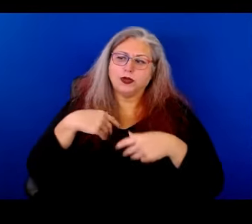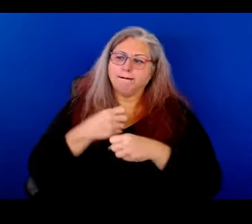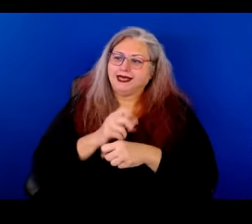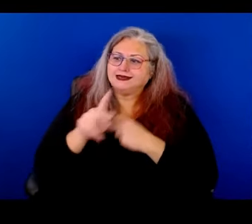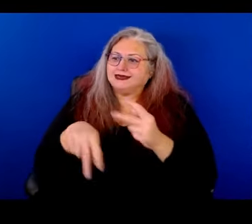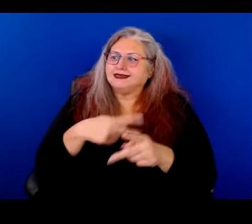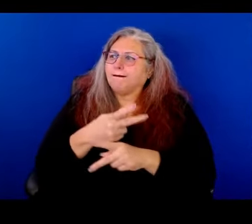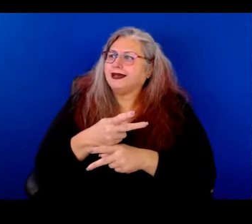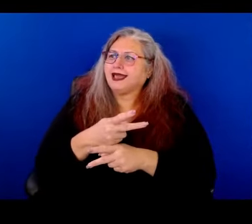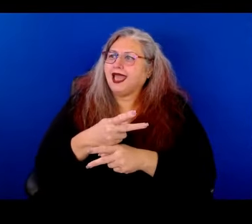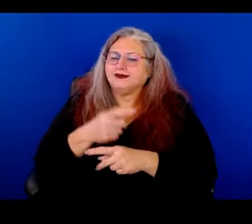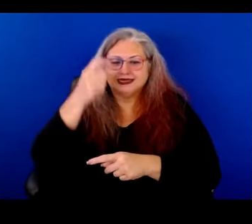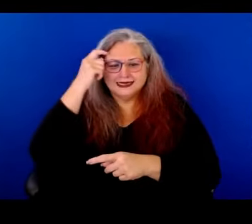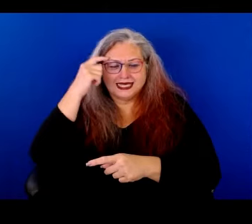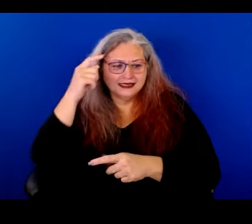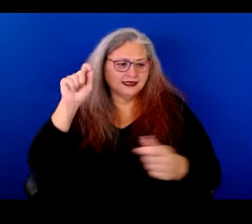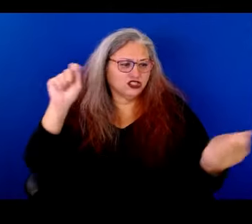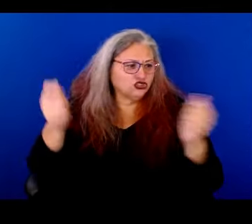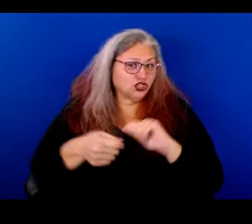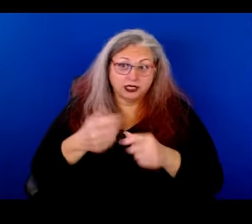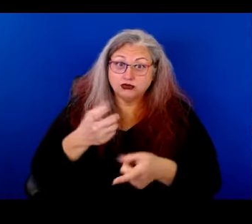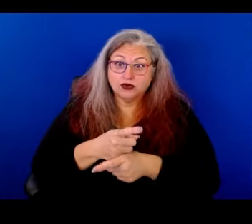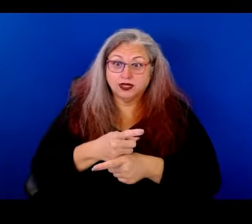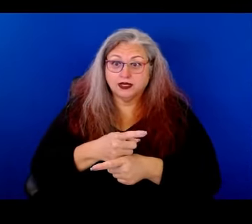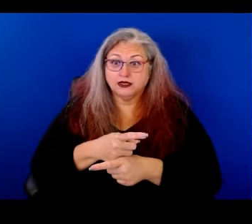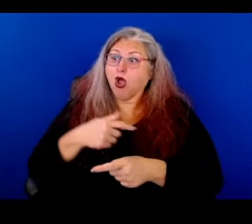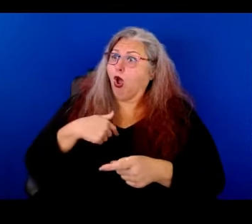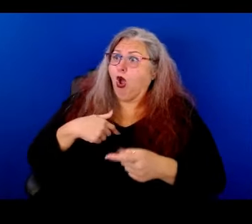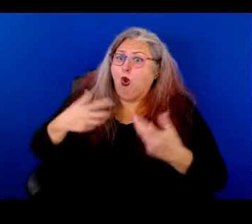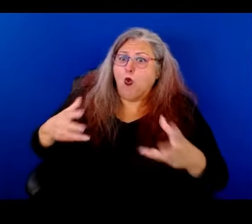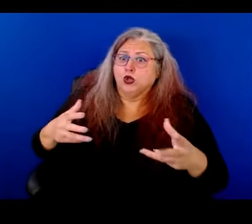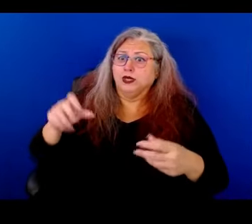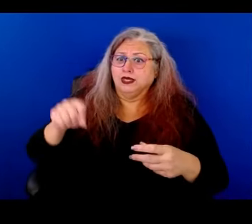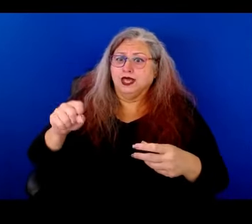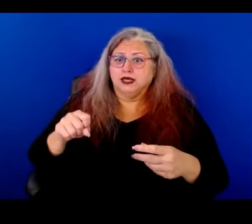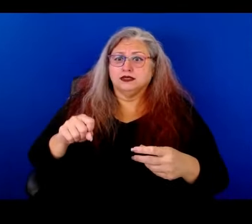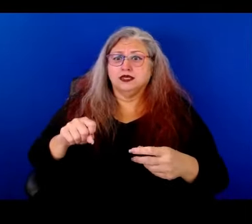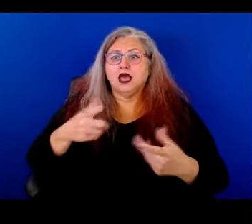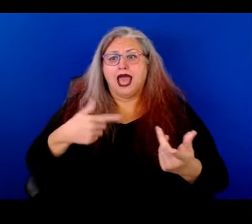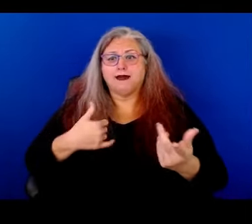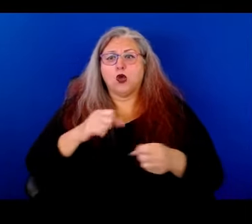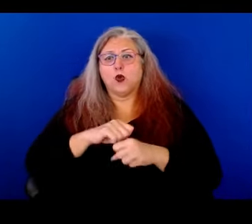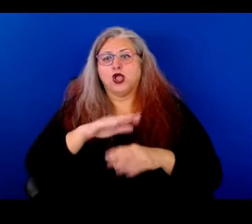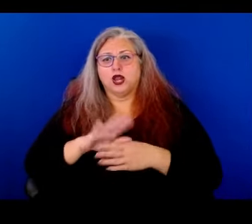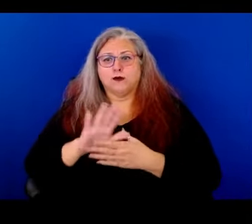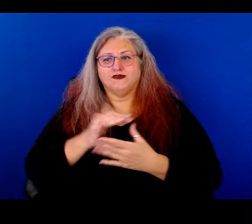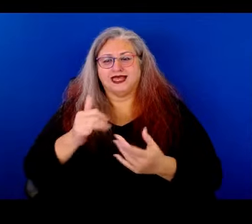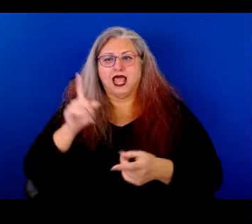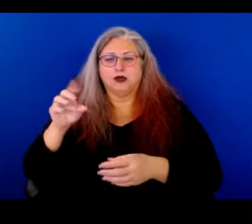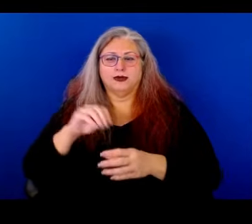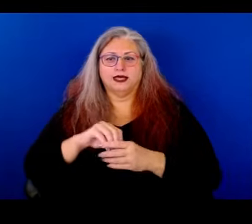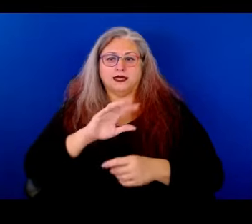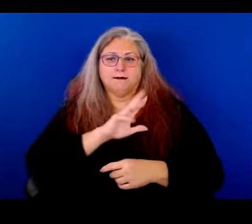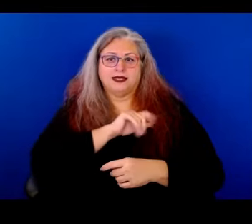some kind of sense and change, right? We're doing it. And we're doing it. Like, so I'm working on a movie right